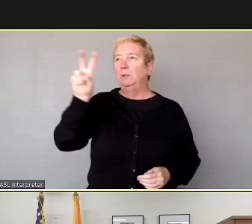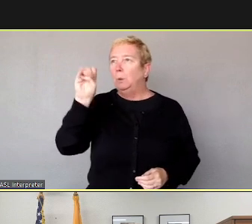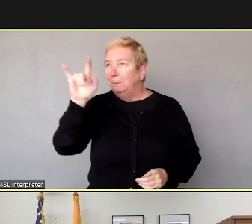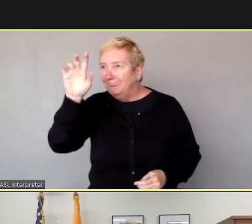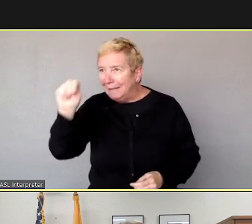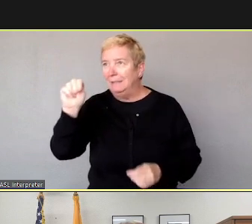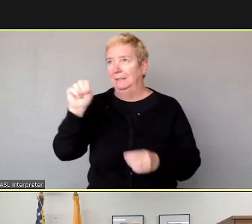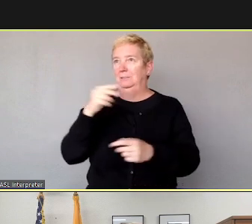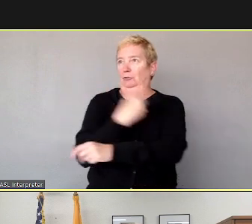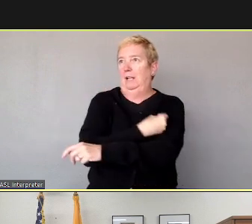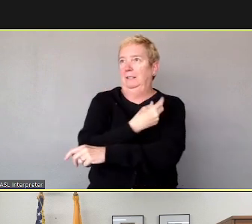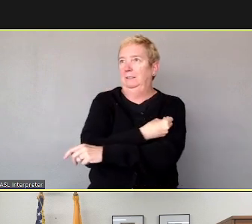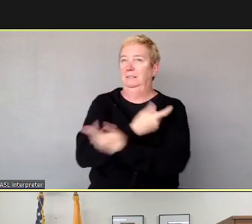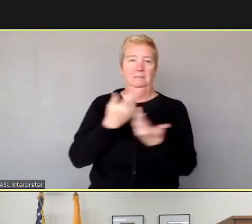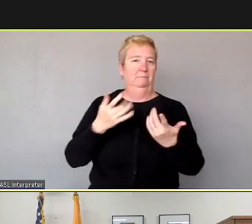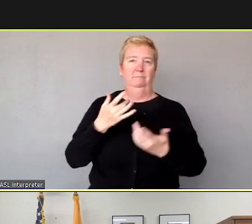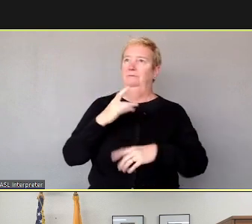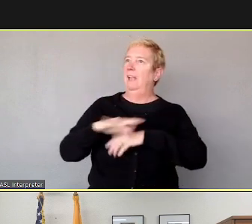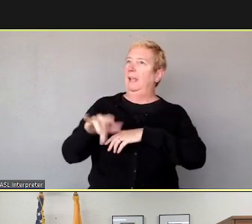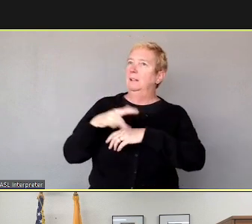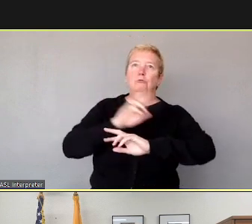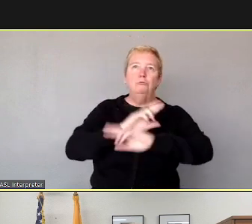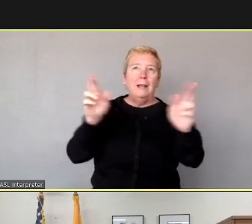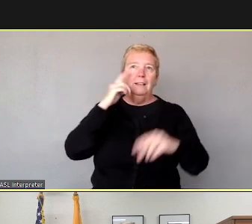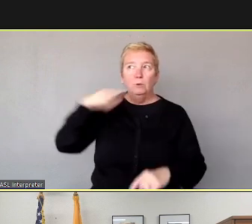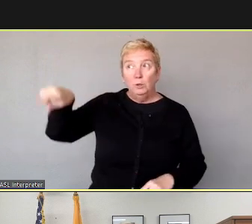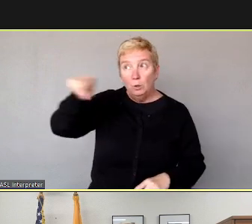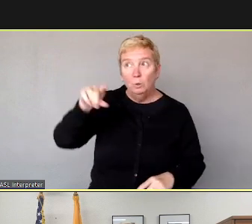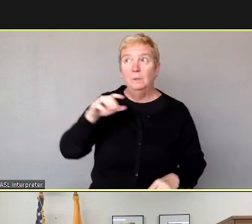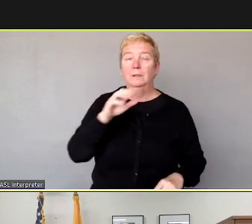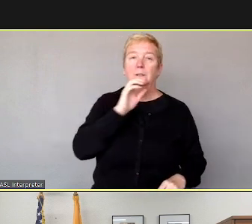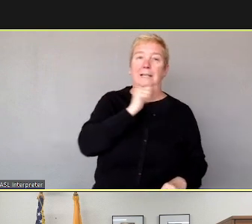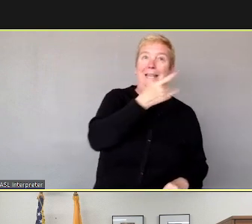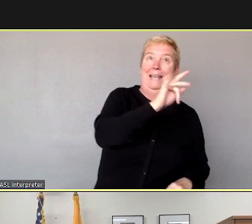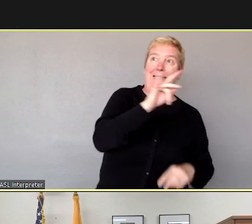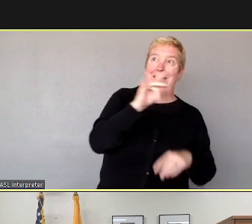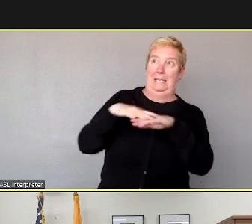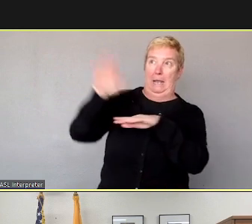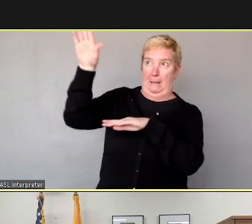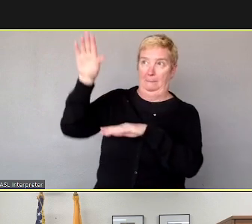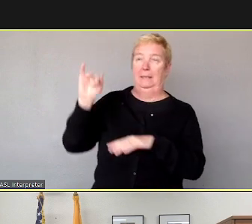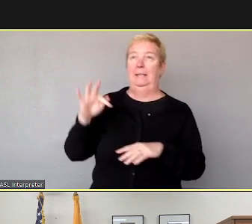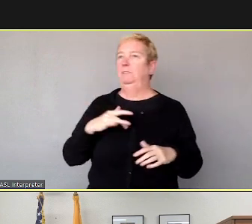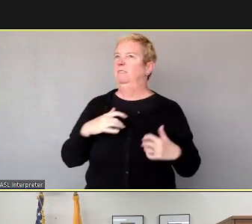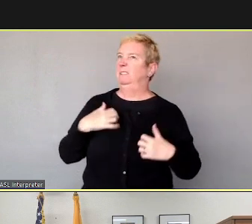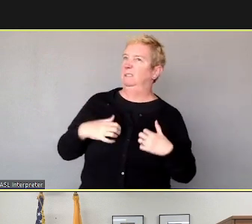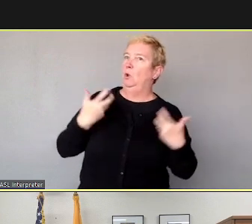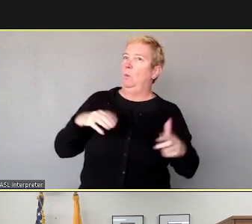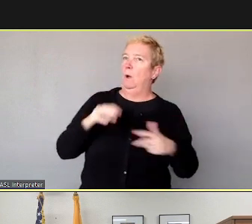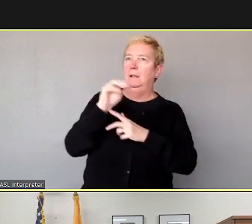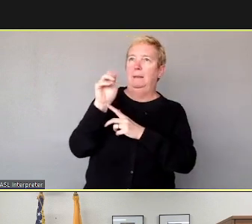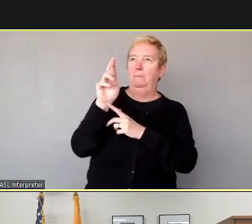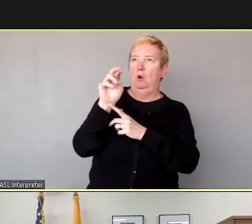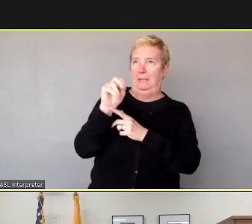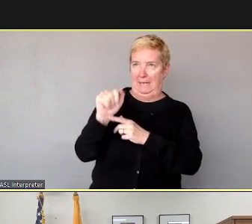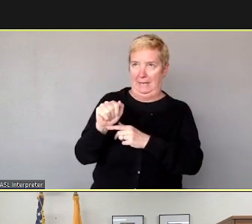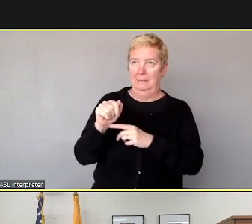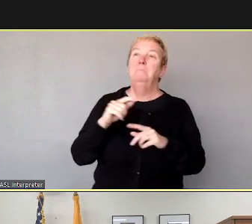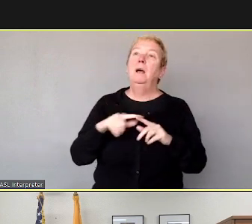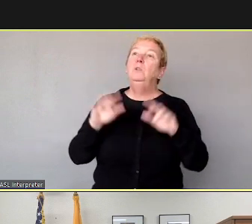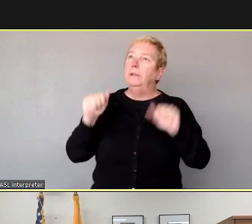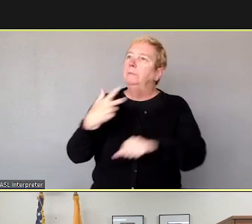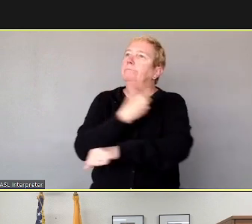be, but it's available now for people ages 18 and older. It's 2 doses, 3 to 4 weeks apart, like most